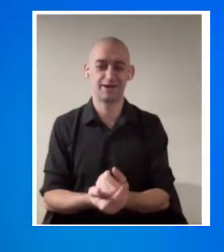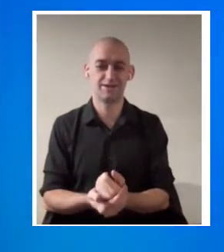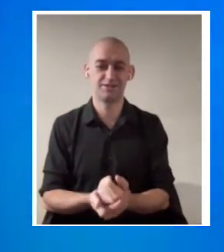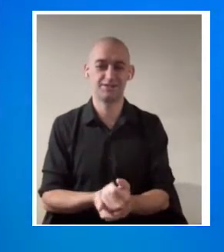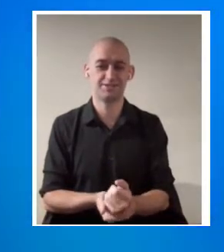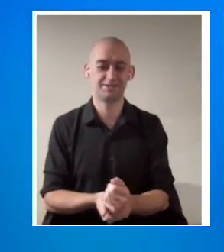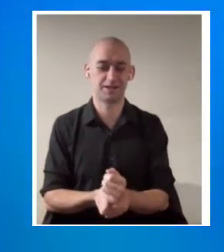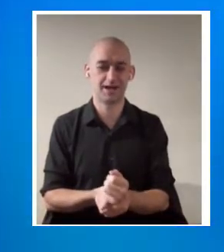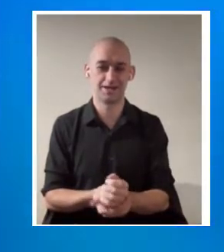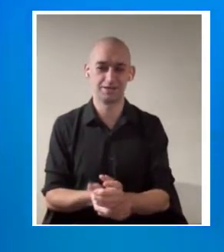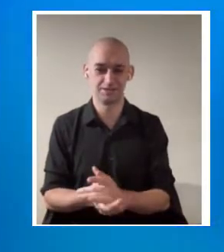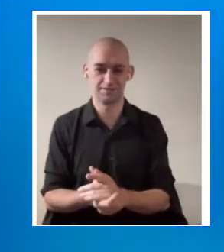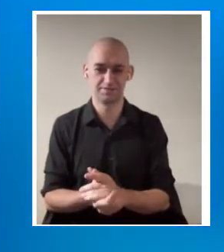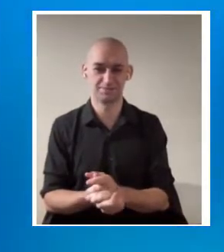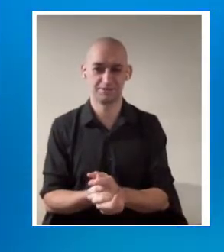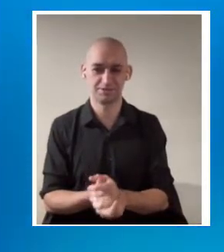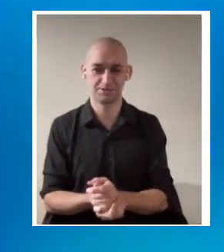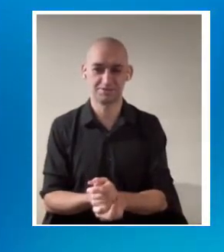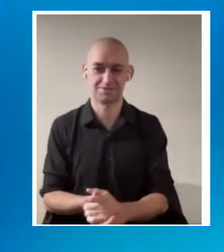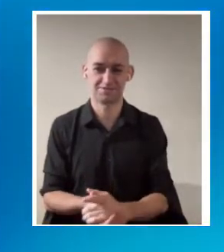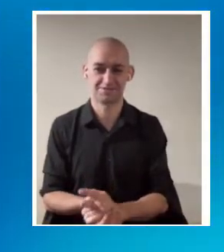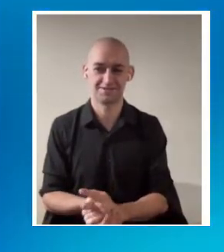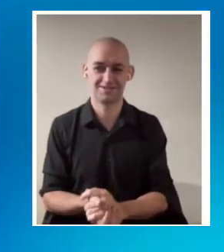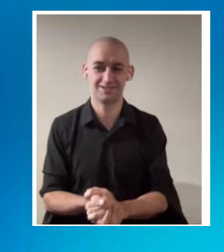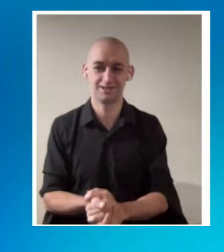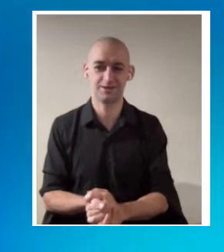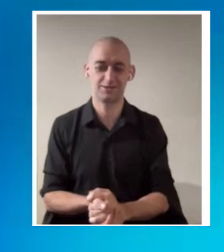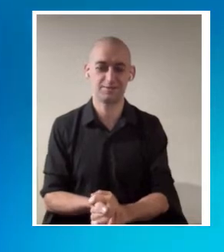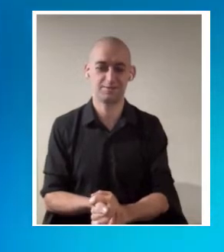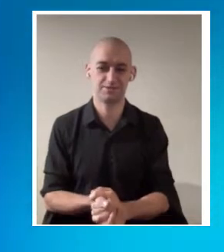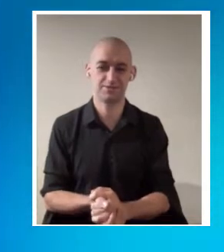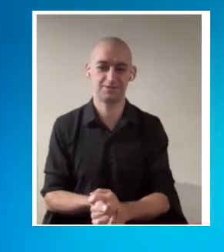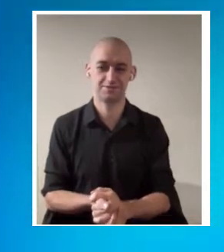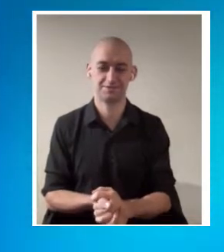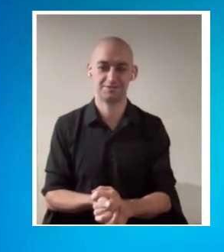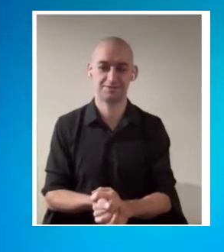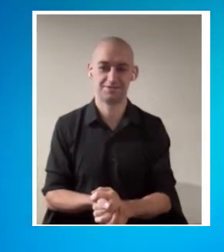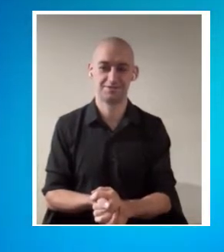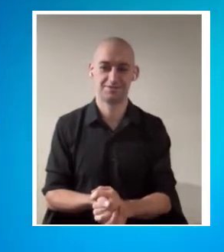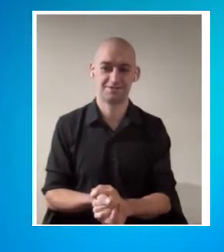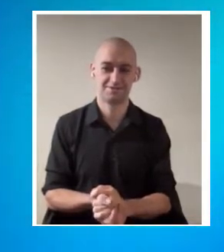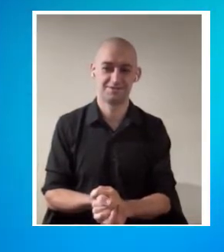$18,220. That's another 20%, which is another